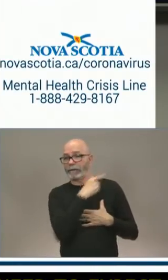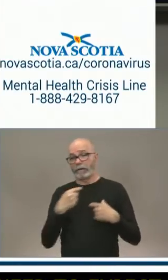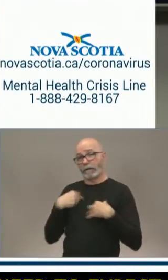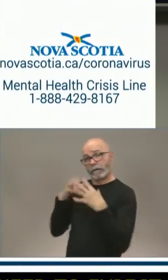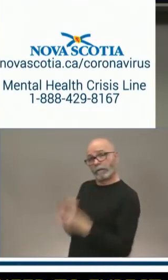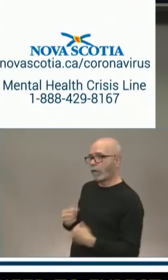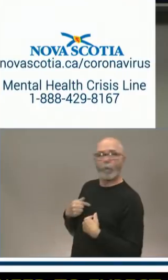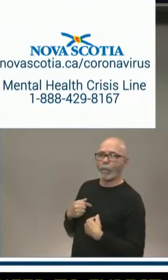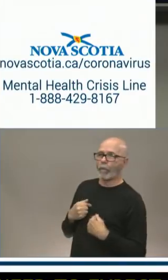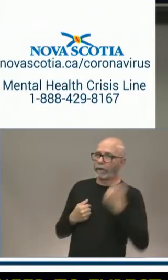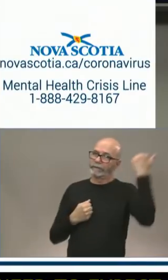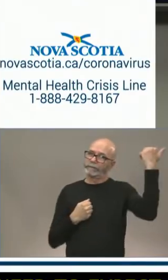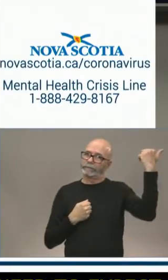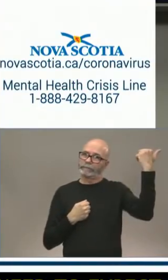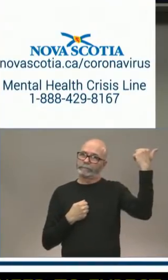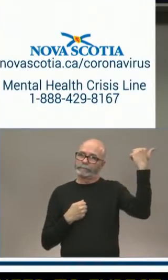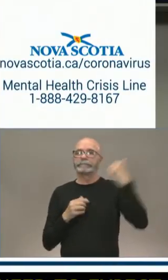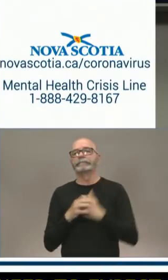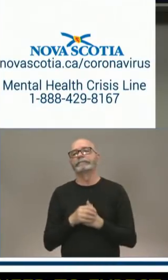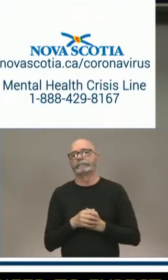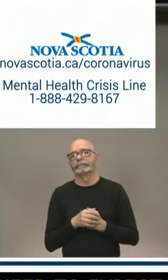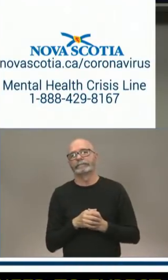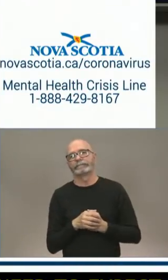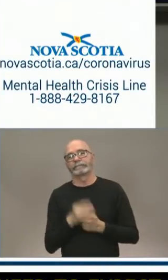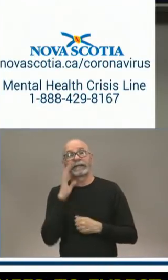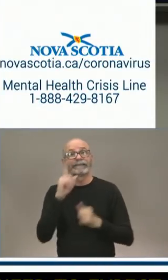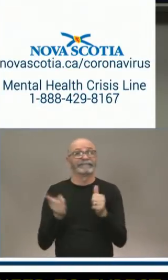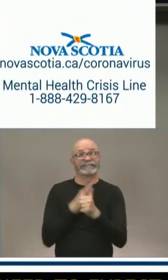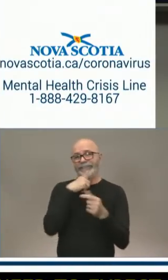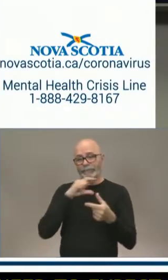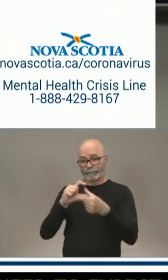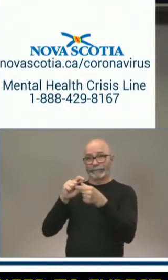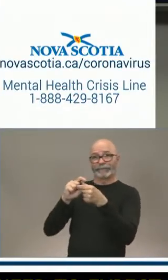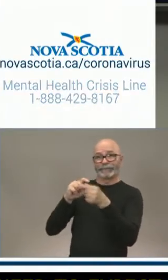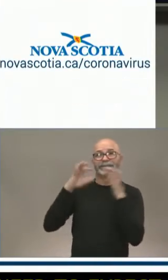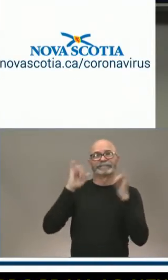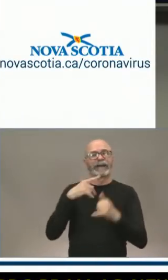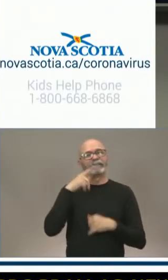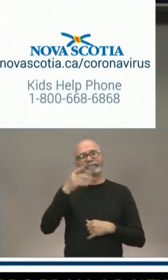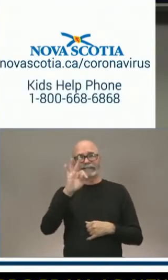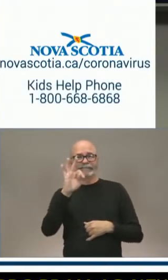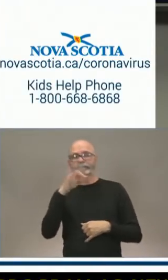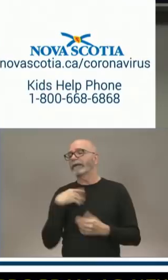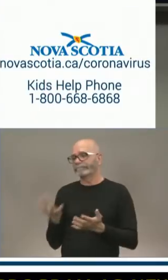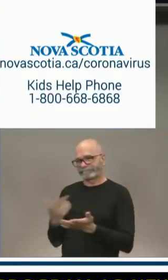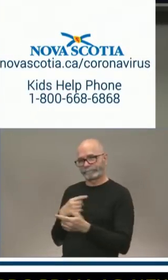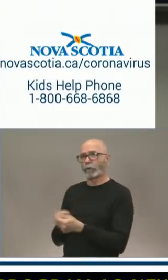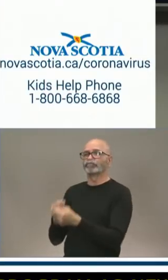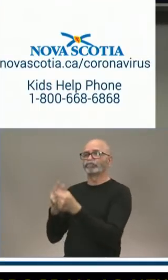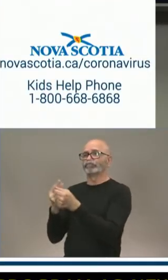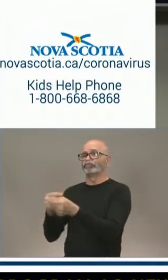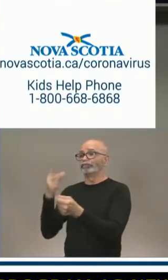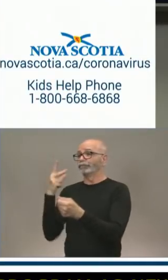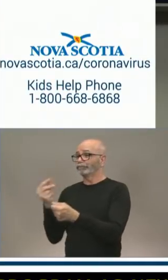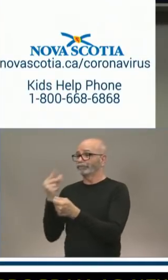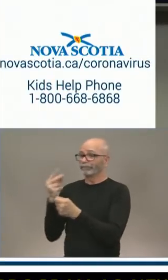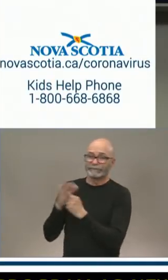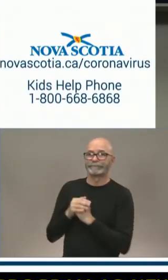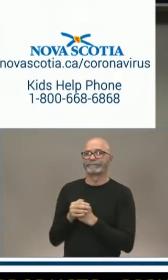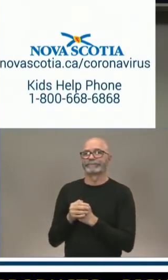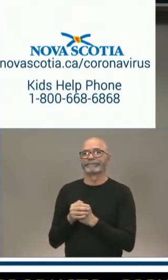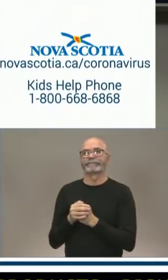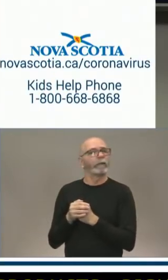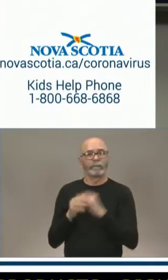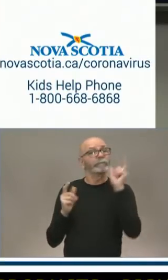if your first dose is one vaccine product, right now we have to give you the same product for your second dose, but